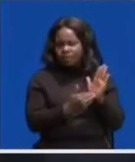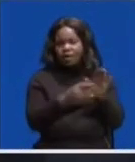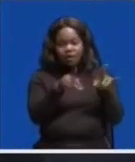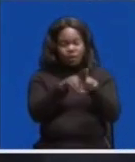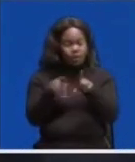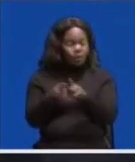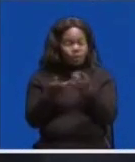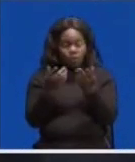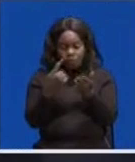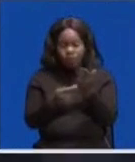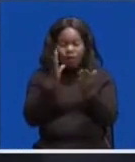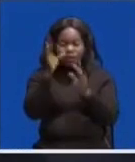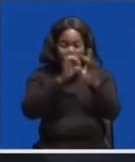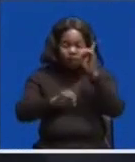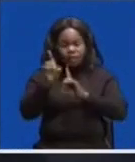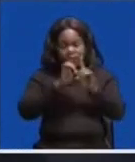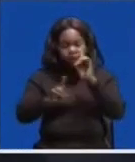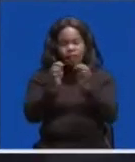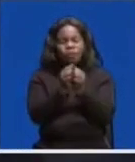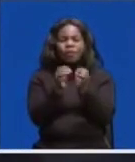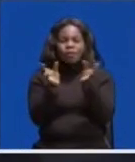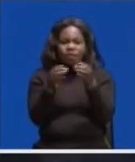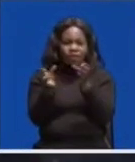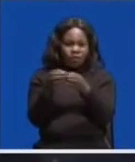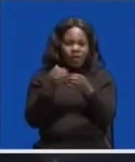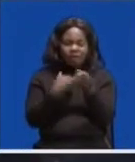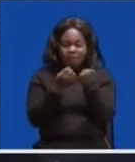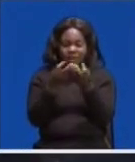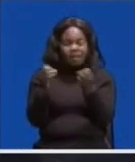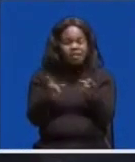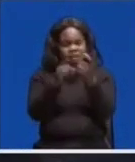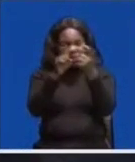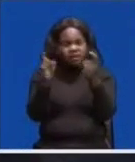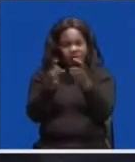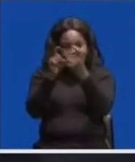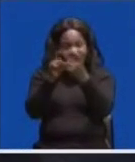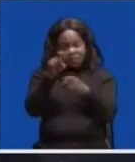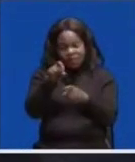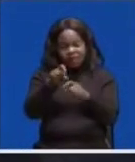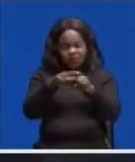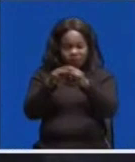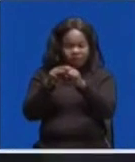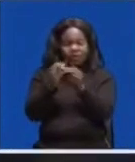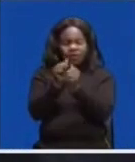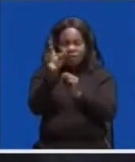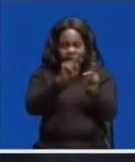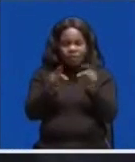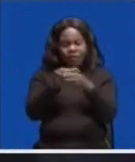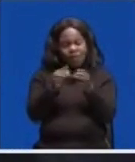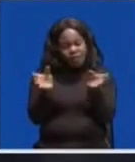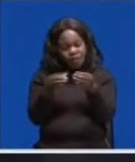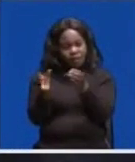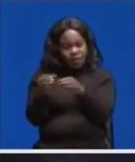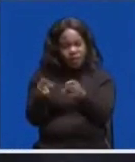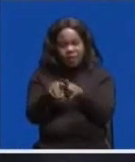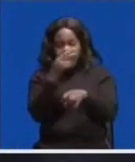what we'll be discussing with the community. There are a lot of challenges where we need to sit with the people in the community and see